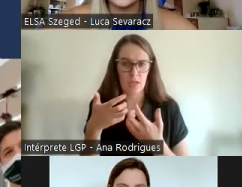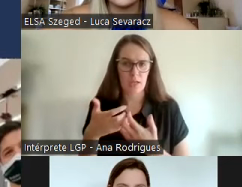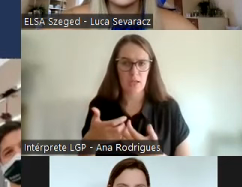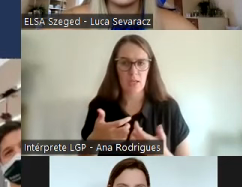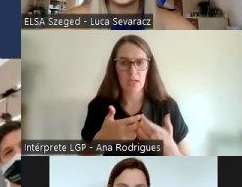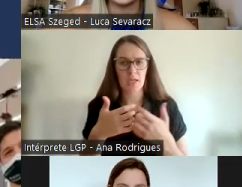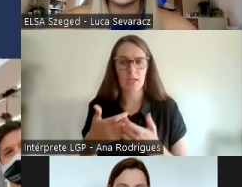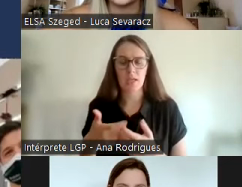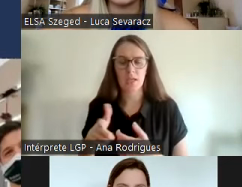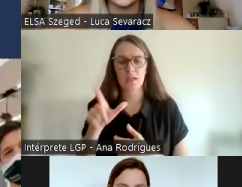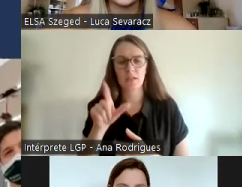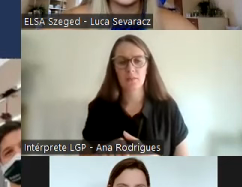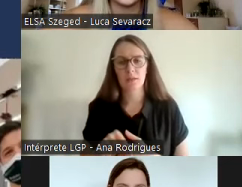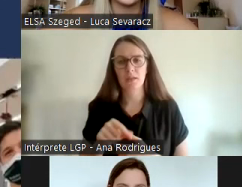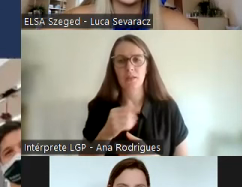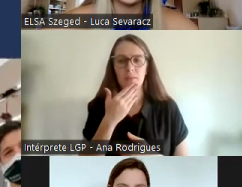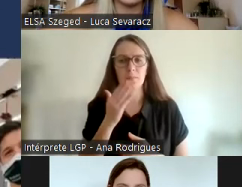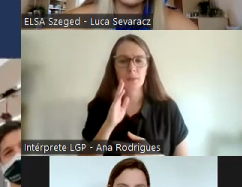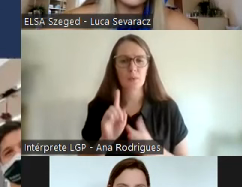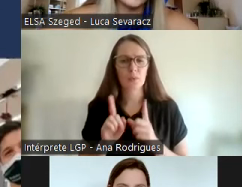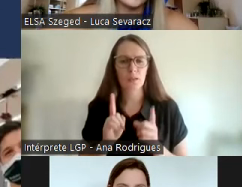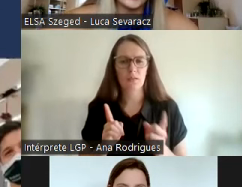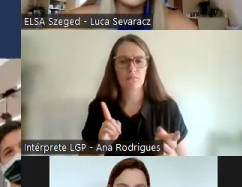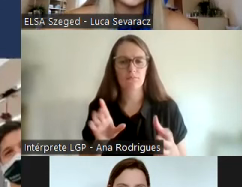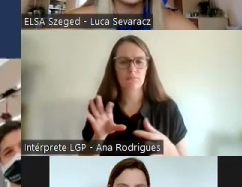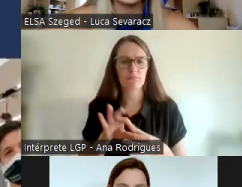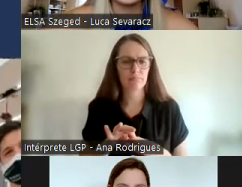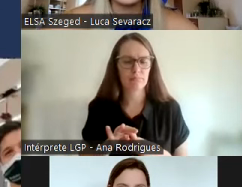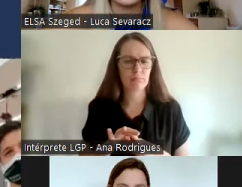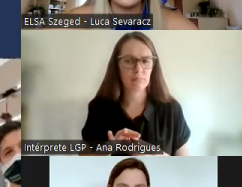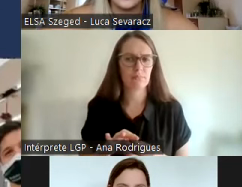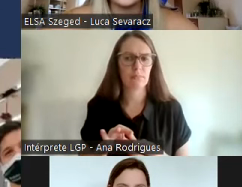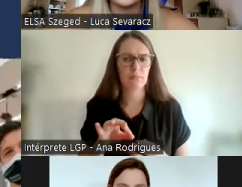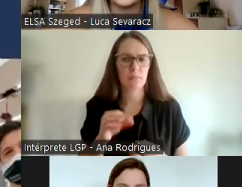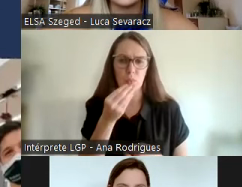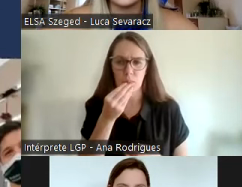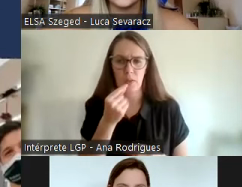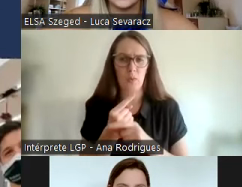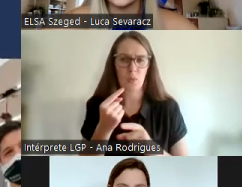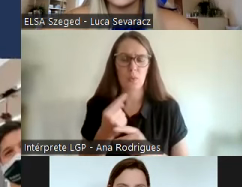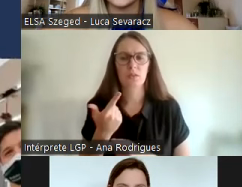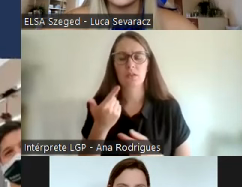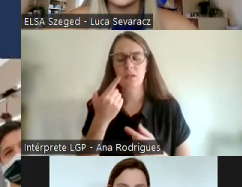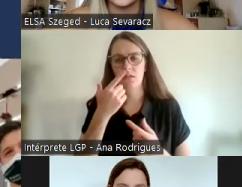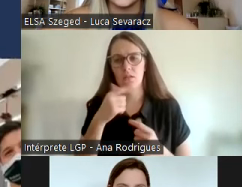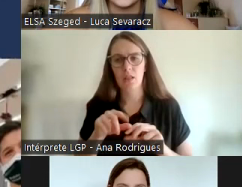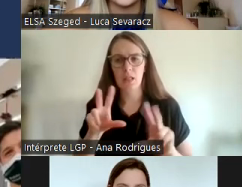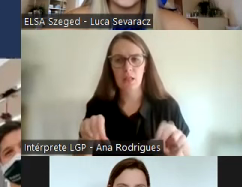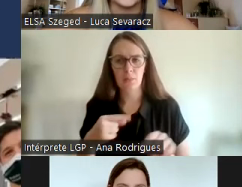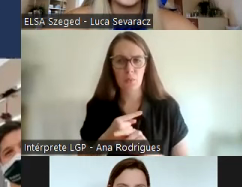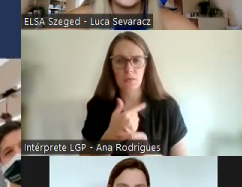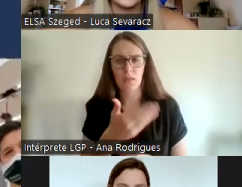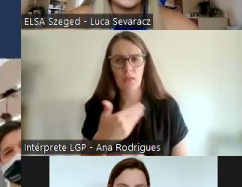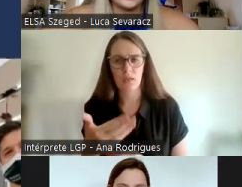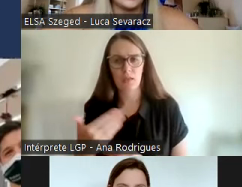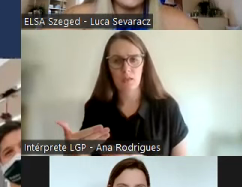sizable donation of essential supplies, such as durable food and hygiene items for the House of Nationality in